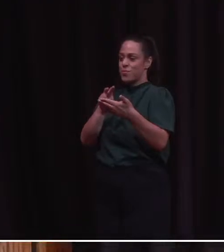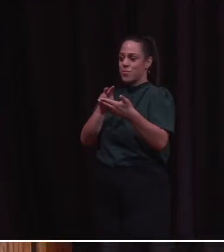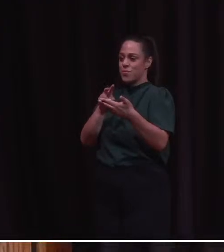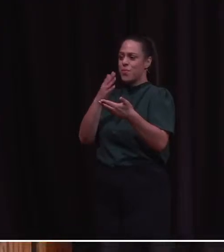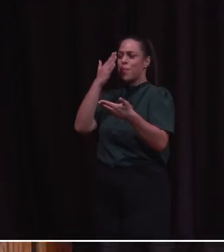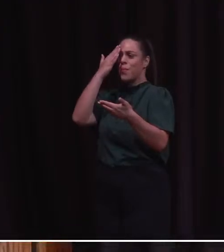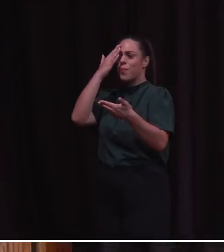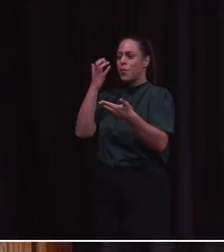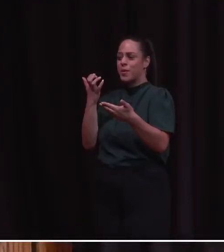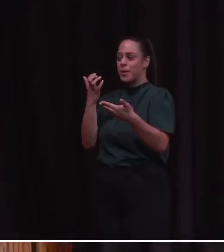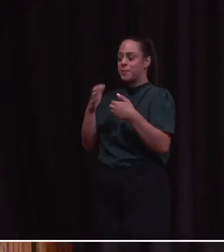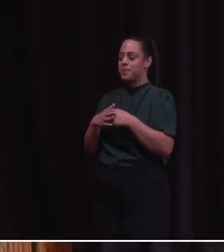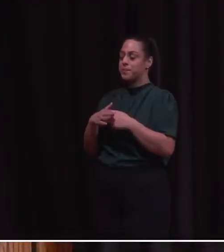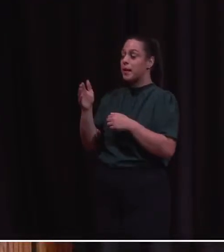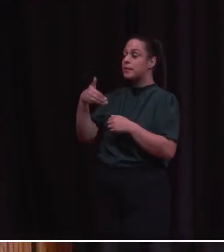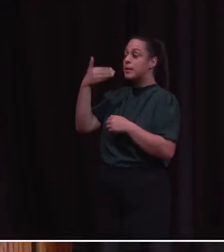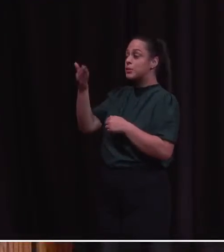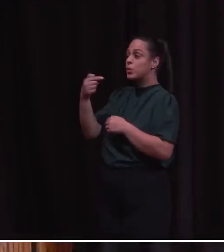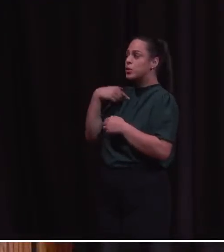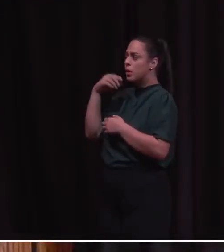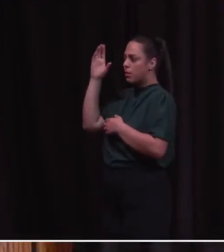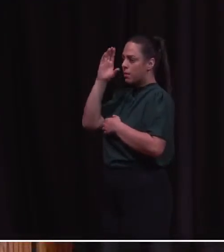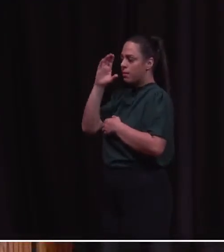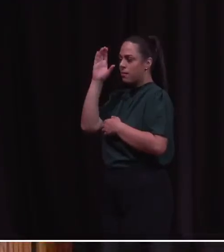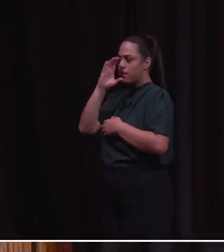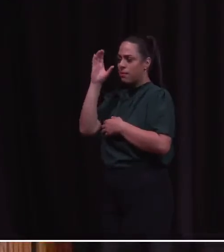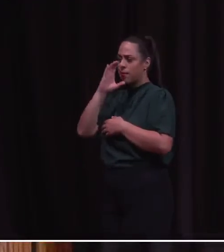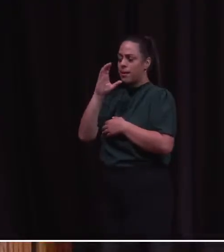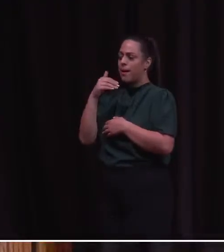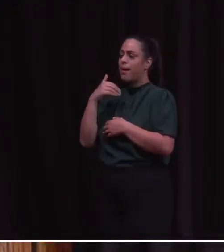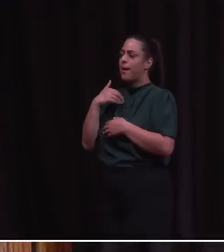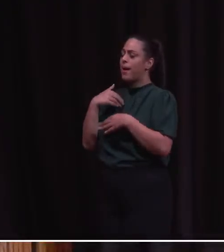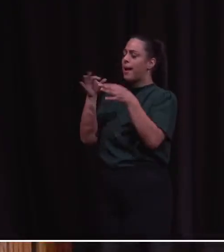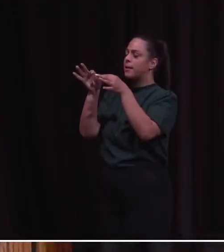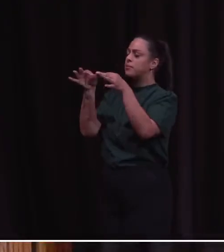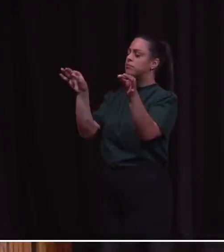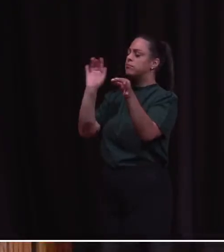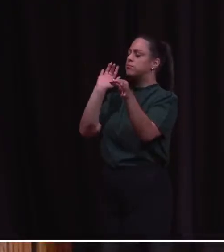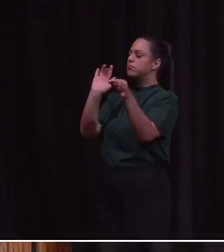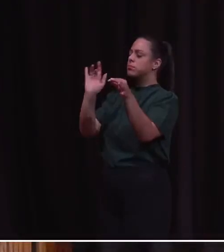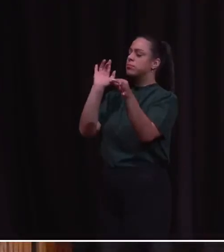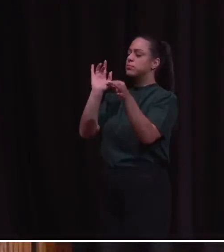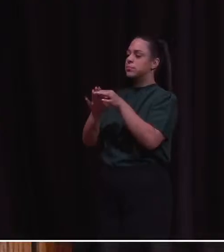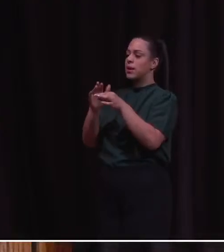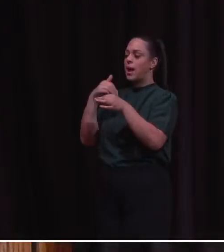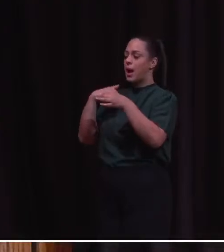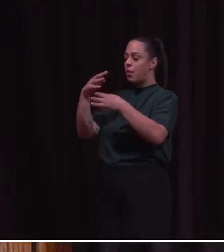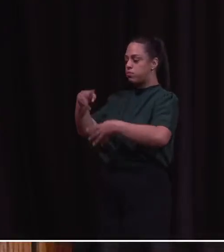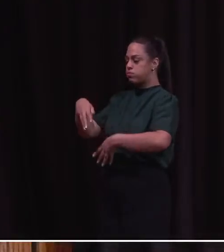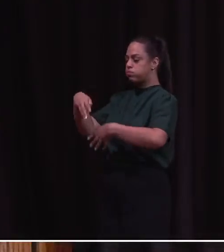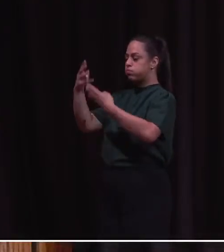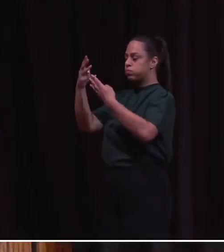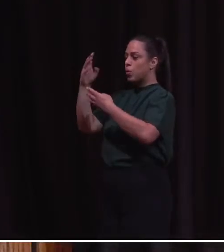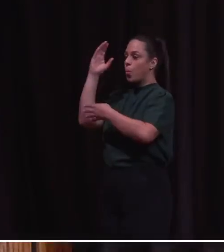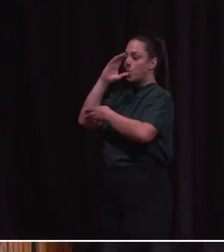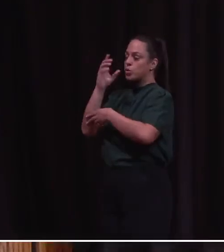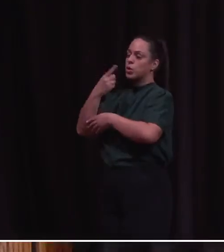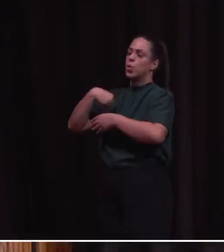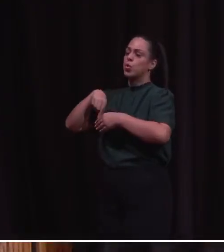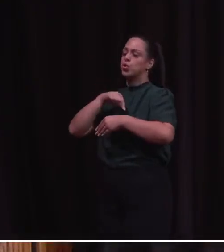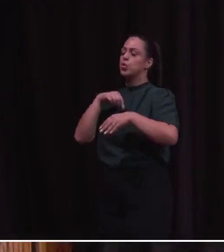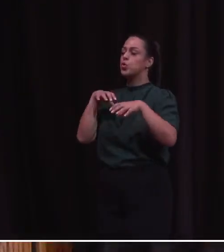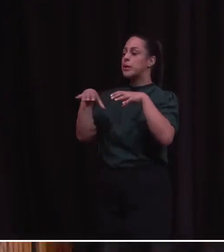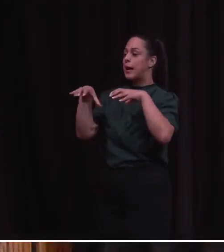that featured one of the photos that had been taken of us climate justice activists. My